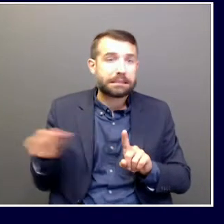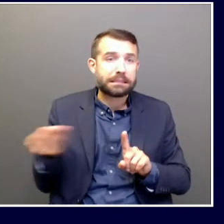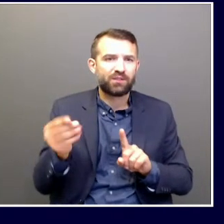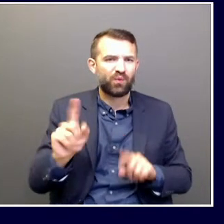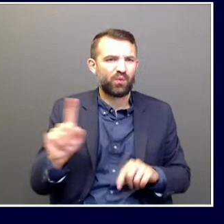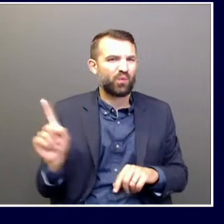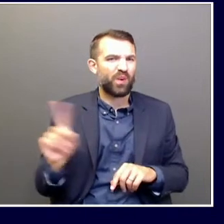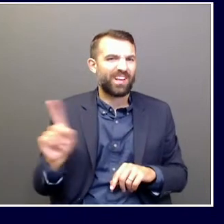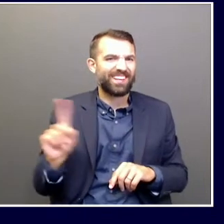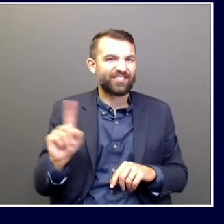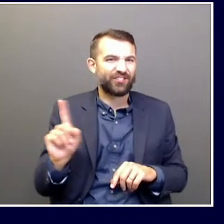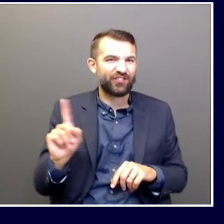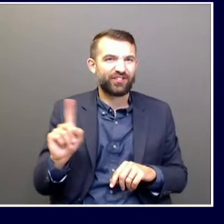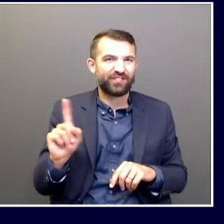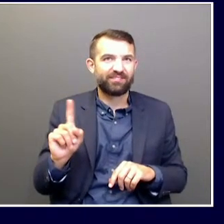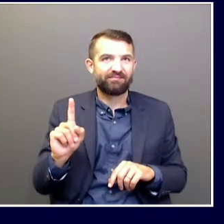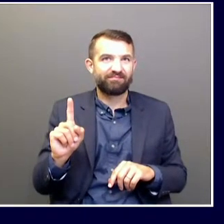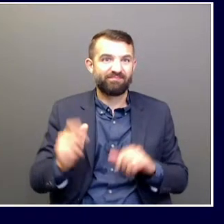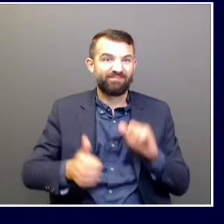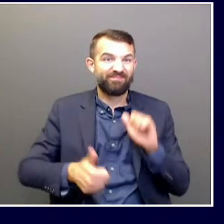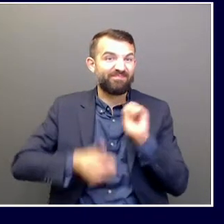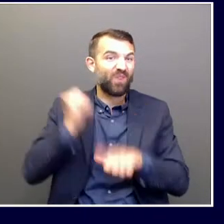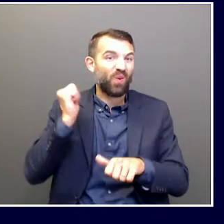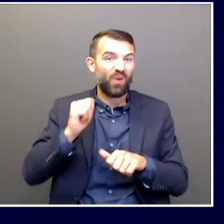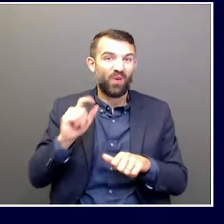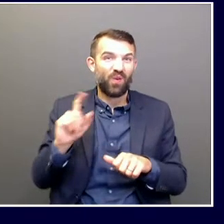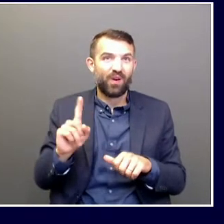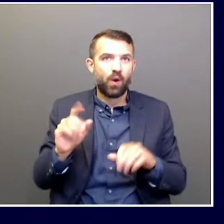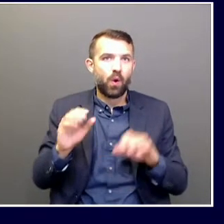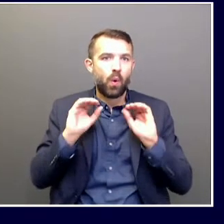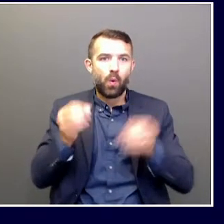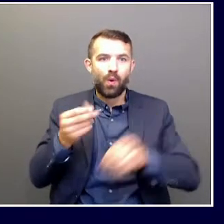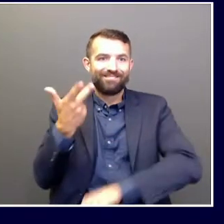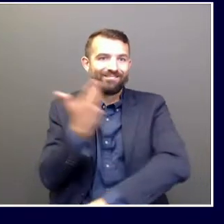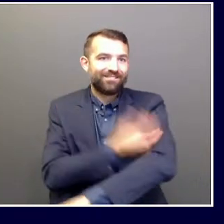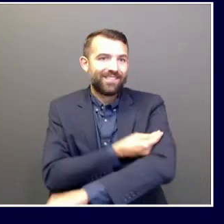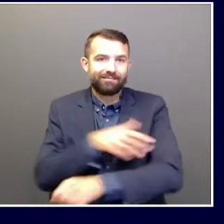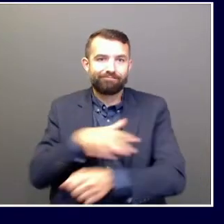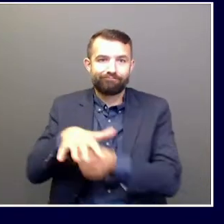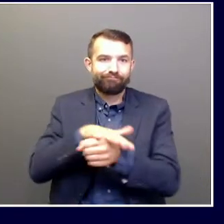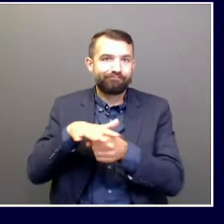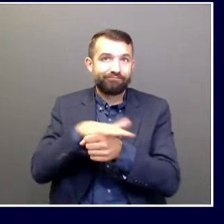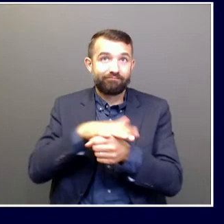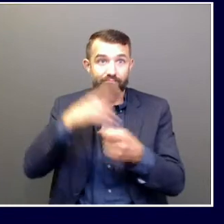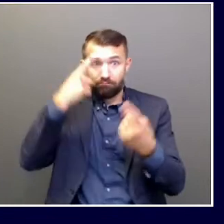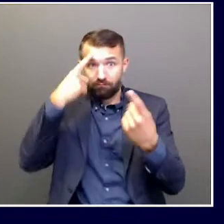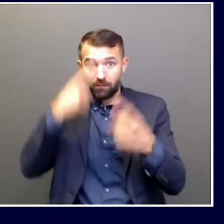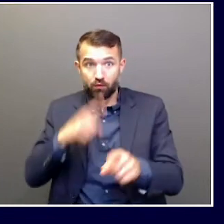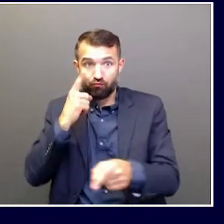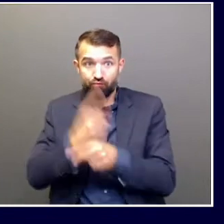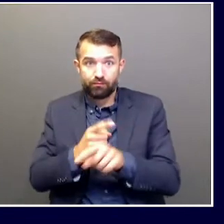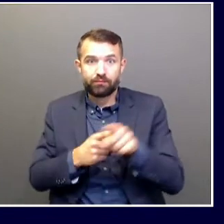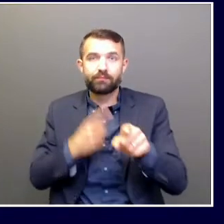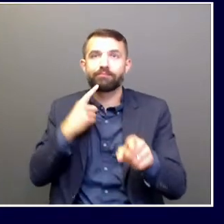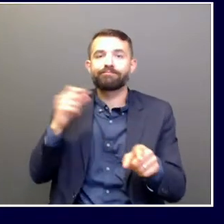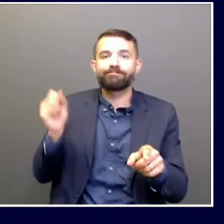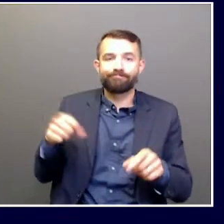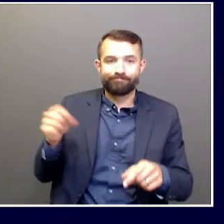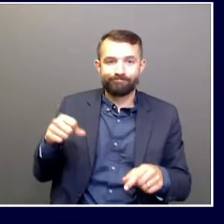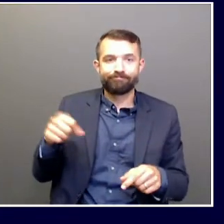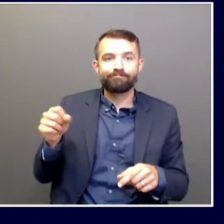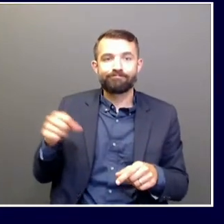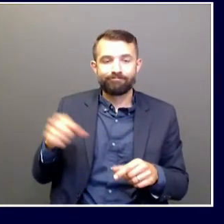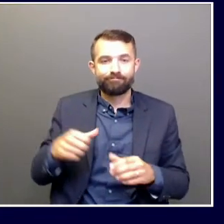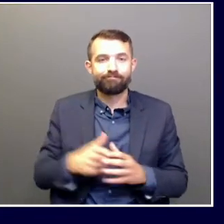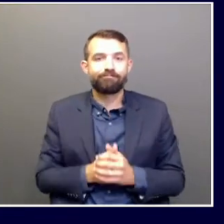virus is moving right now? Is that kind of a correct statement? That is correct, Caitlin. Yes, And I'll take just a